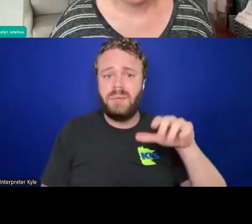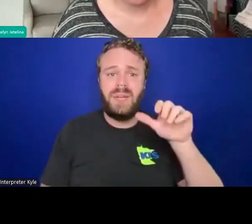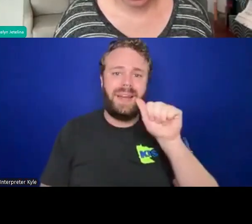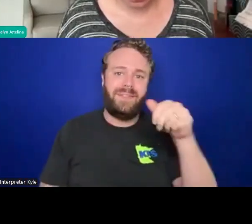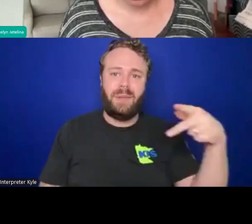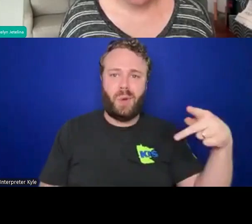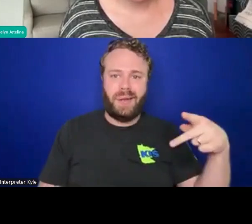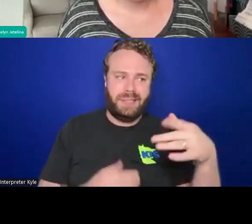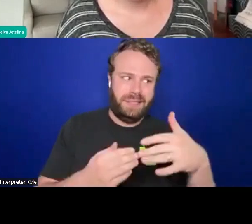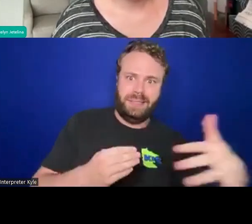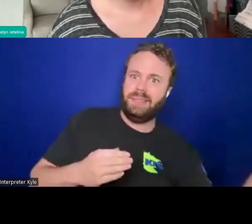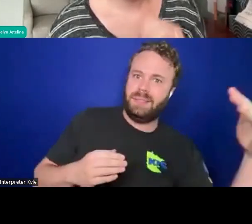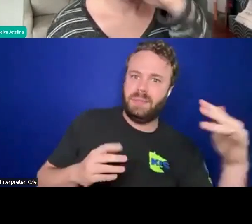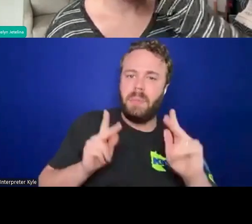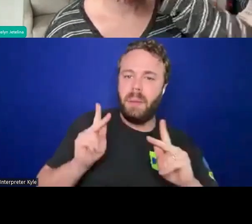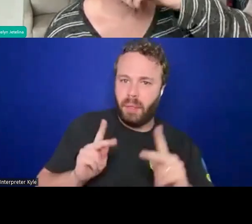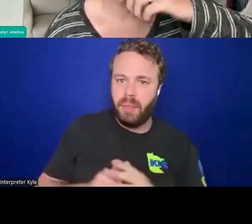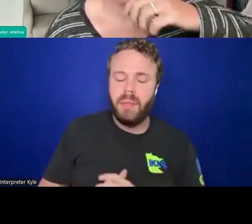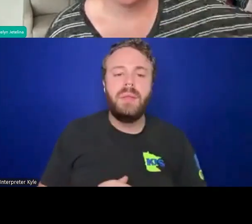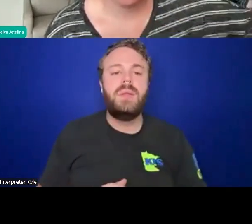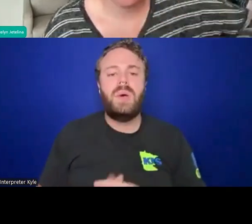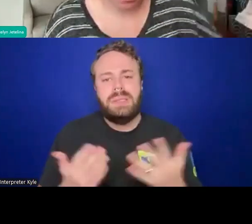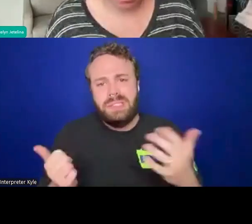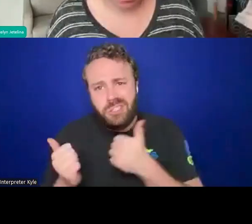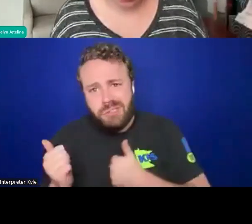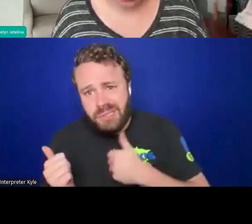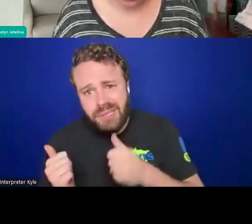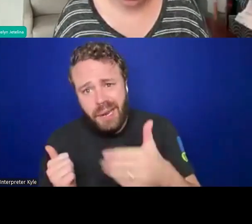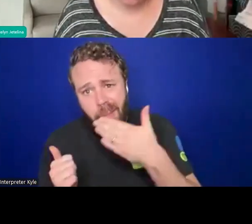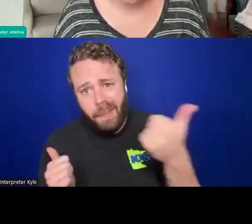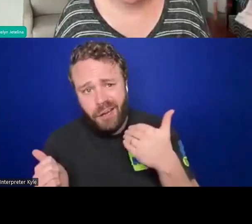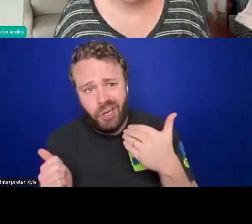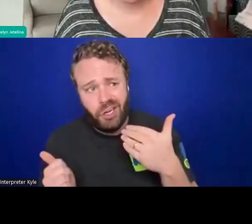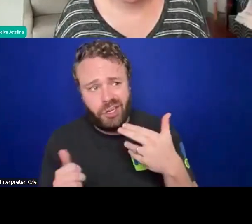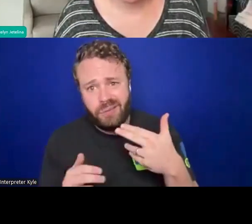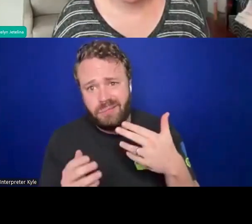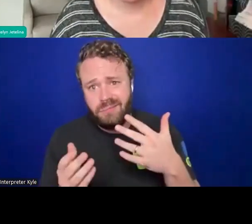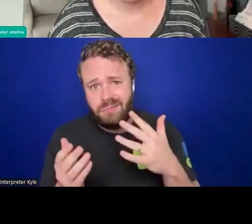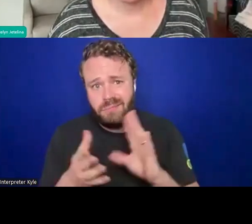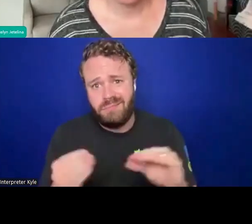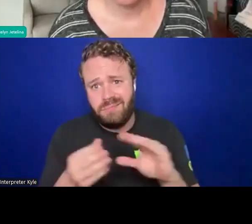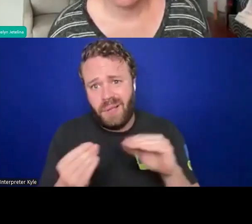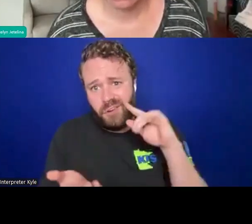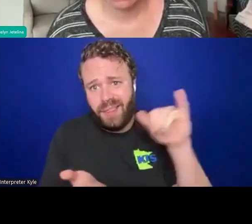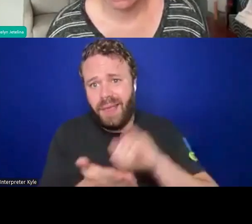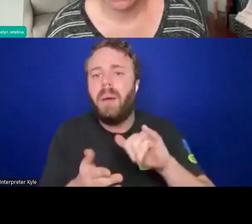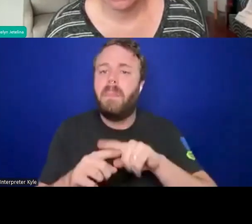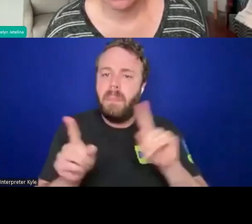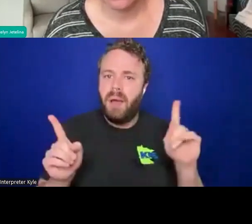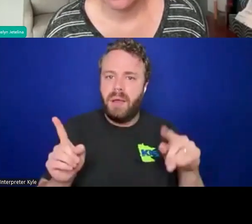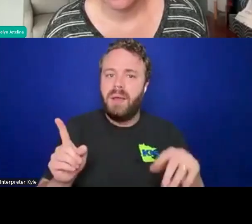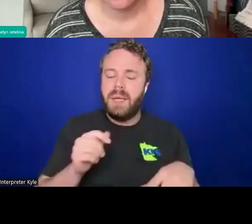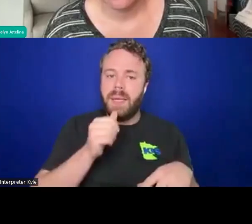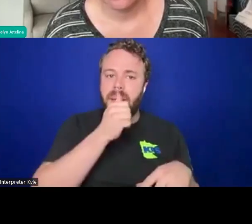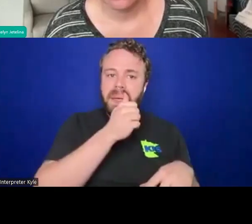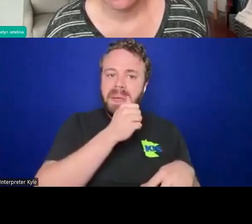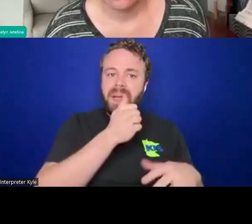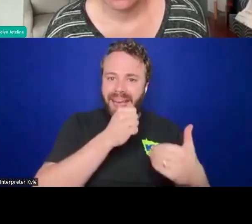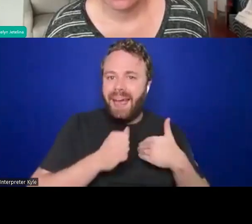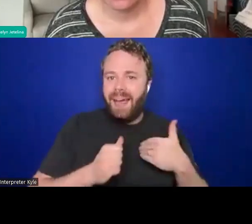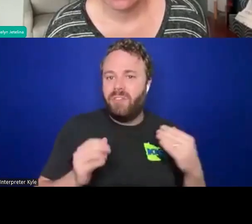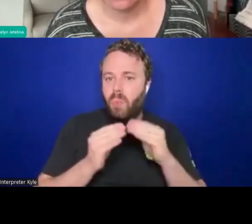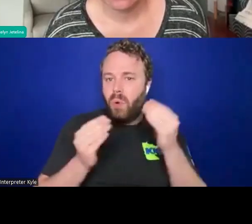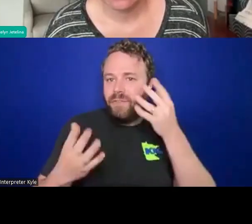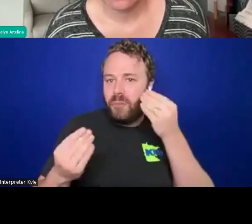better answer there, but we do have resources about the PrEP Act and liability coverage. Dave alluded